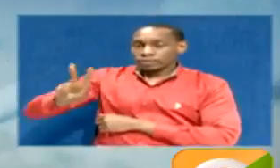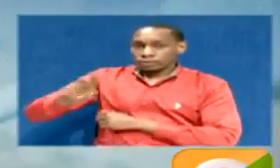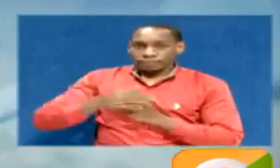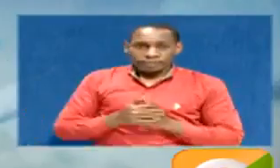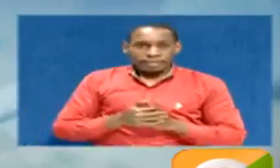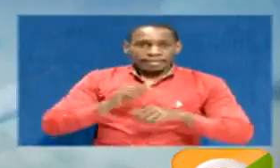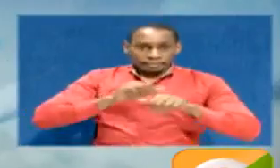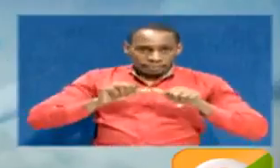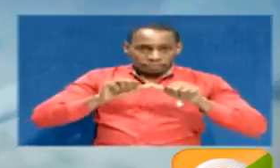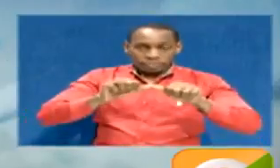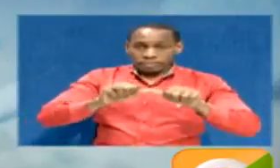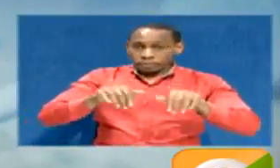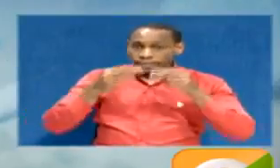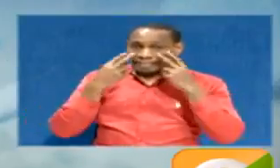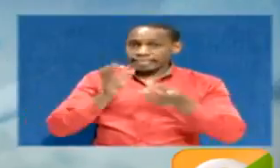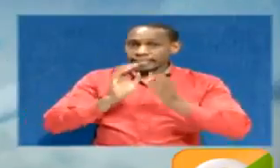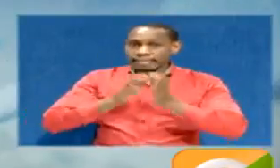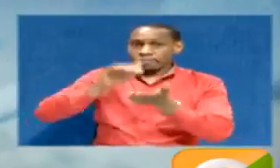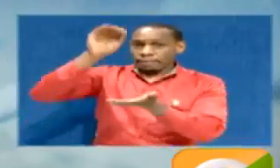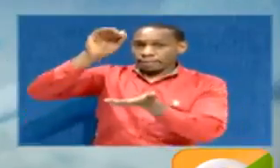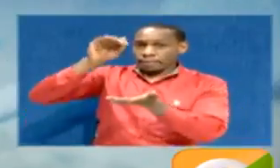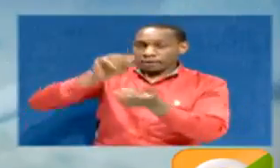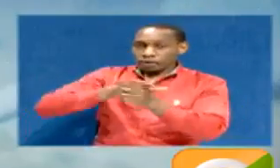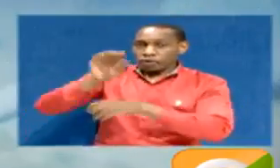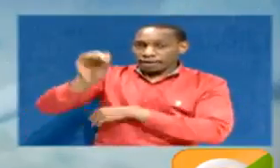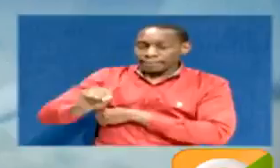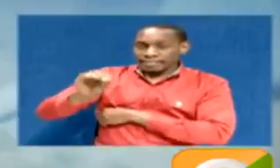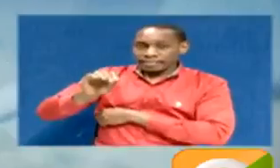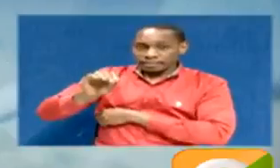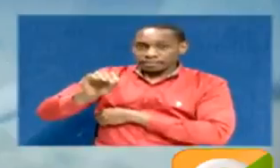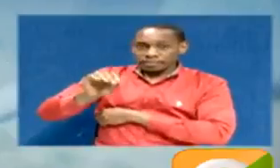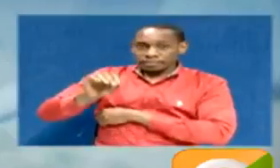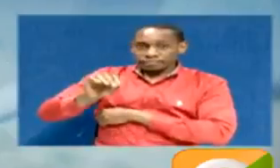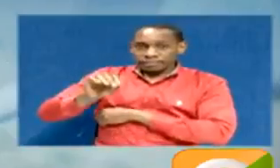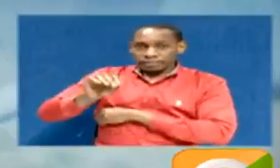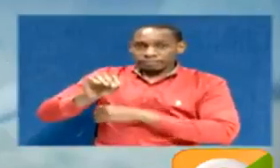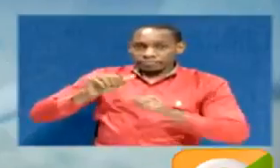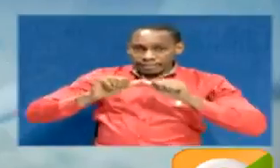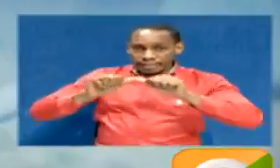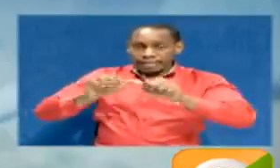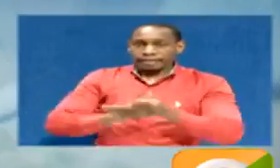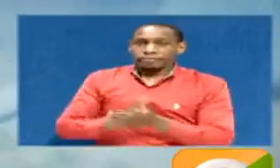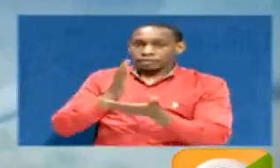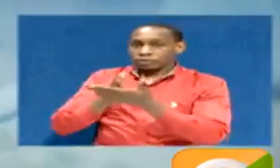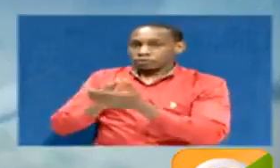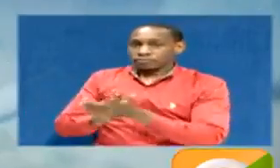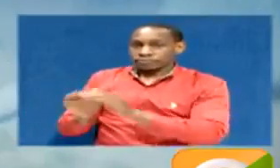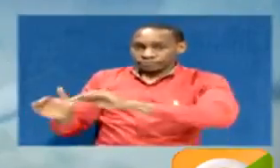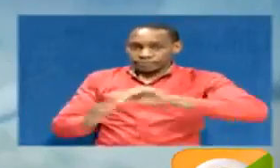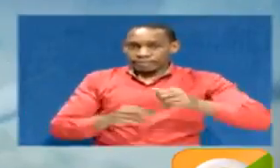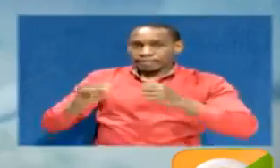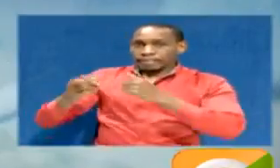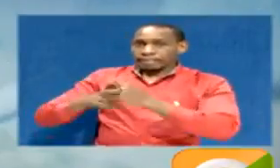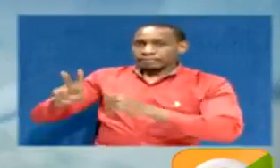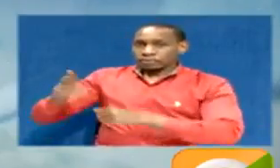160,422, as it remains to be seen if the declining positivity rate will be a sticking trend. Indeed. Meanwhile, 72 recoveries